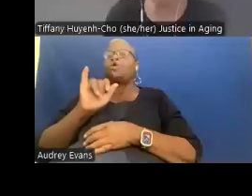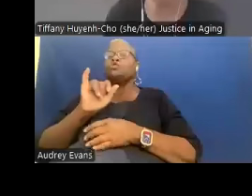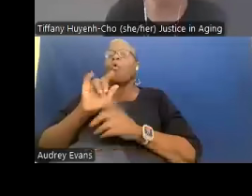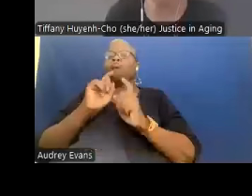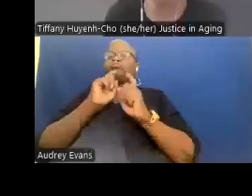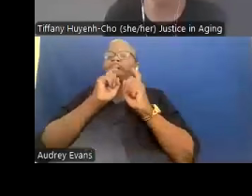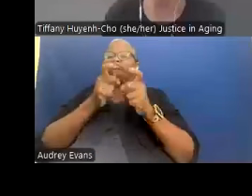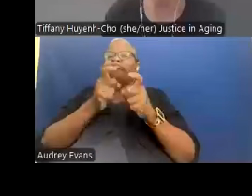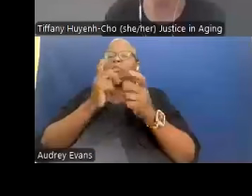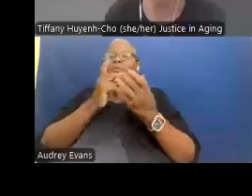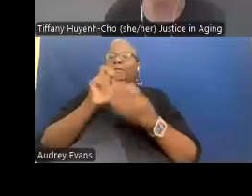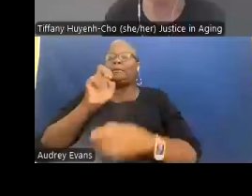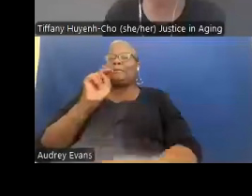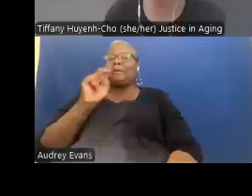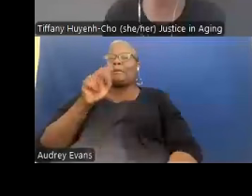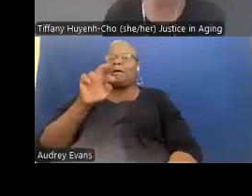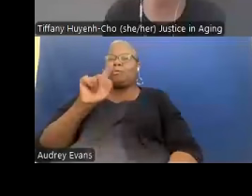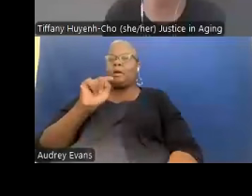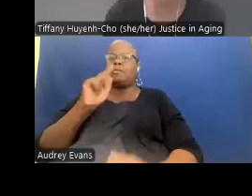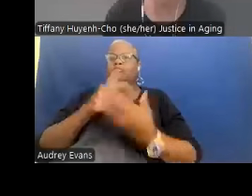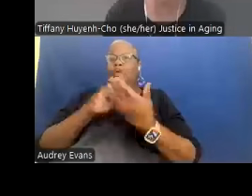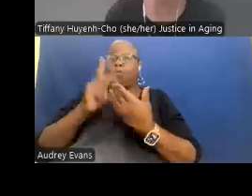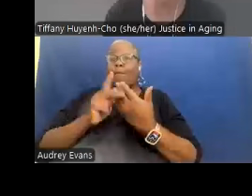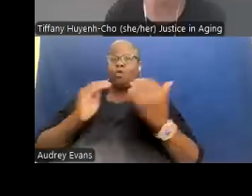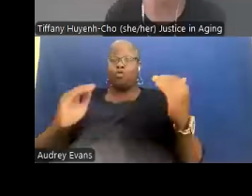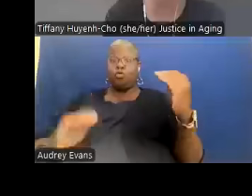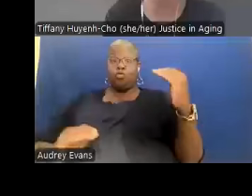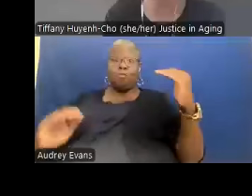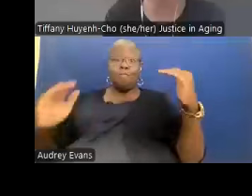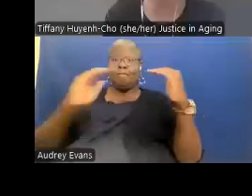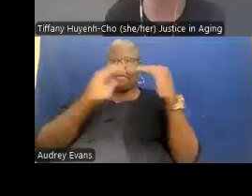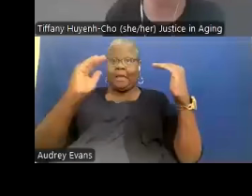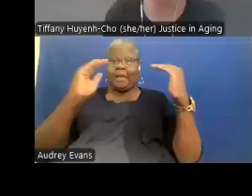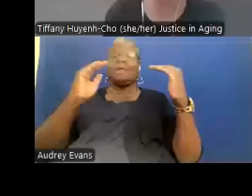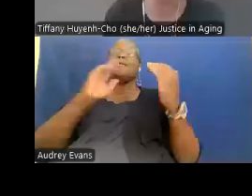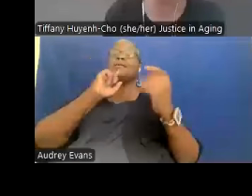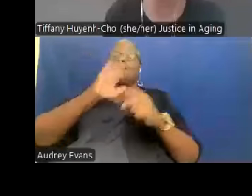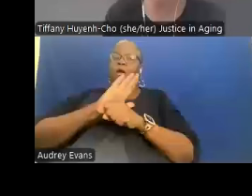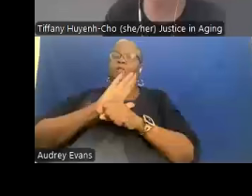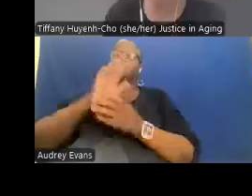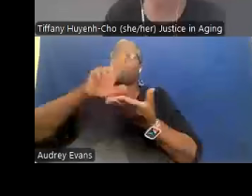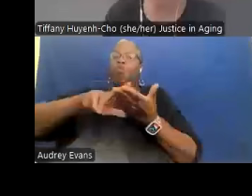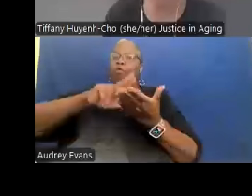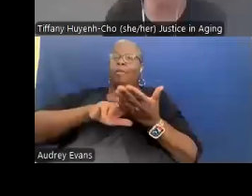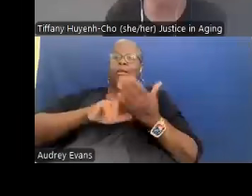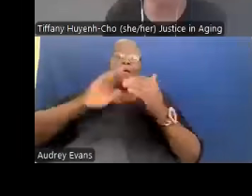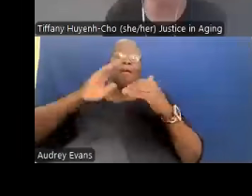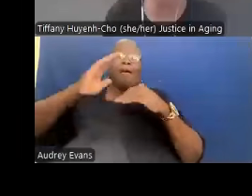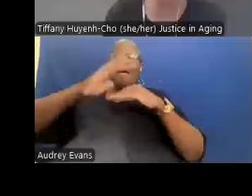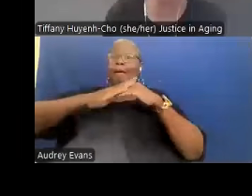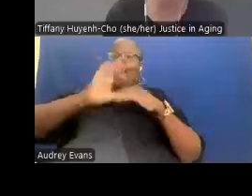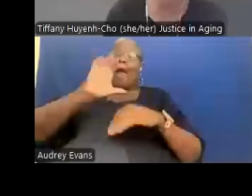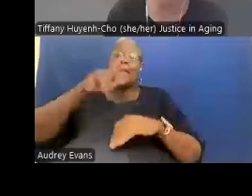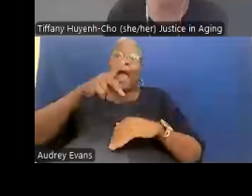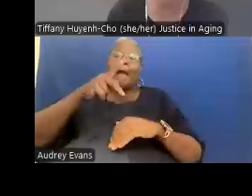program. Anyone who meets the eligibility rules for Medicaid is guaranteed enrollment. There are no caps on the number of individuals